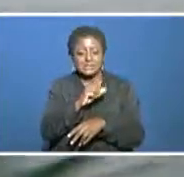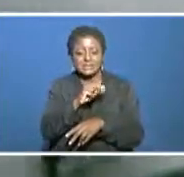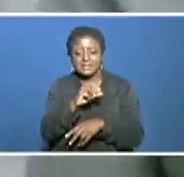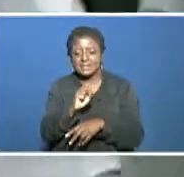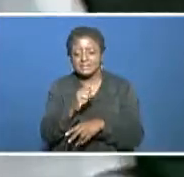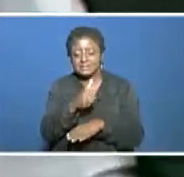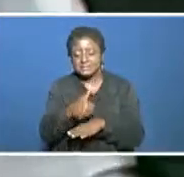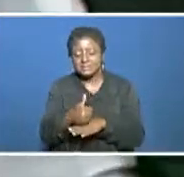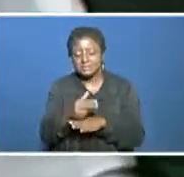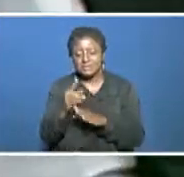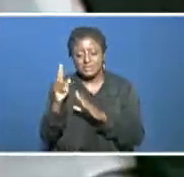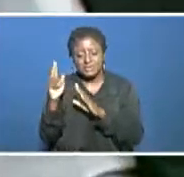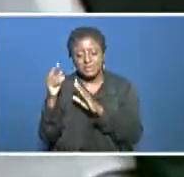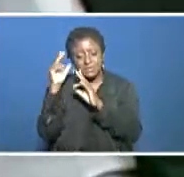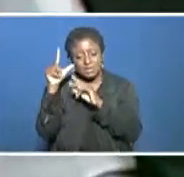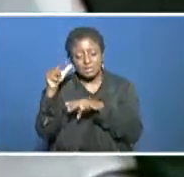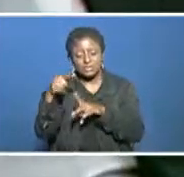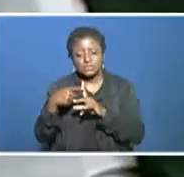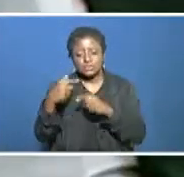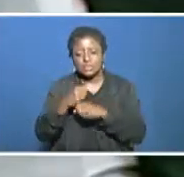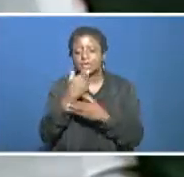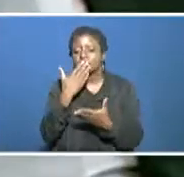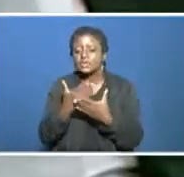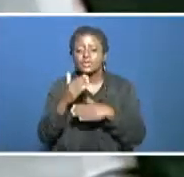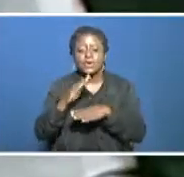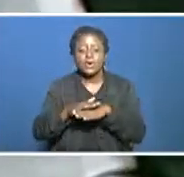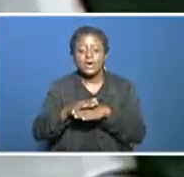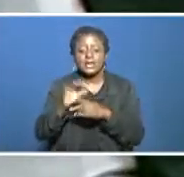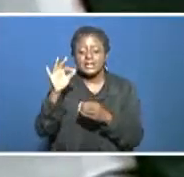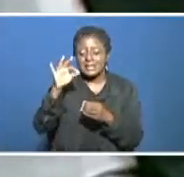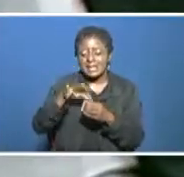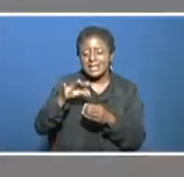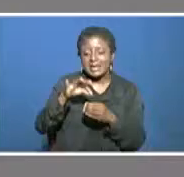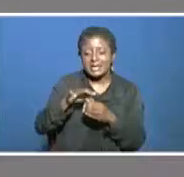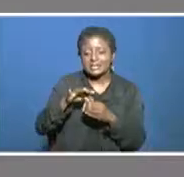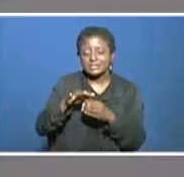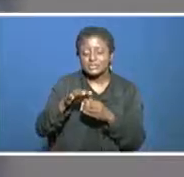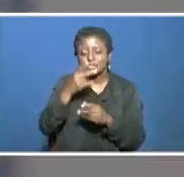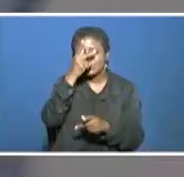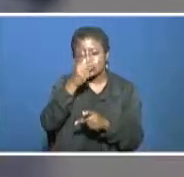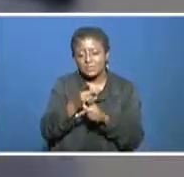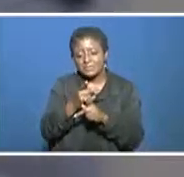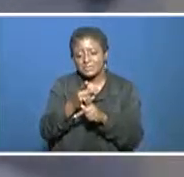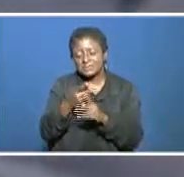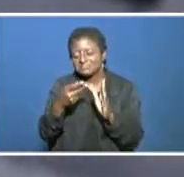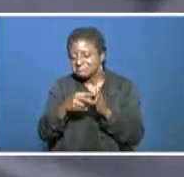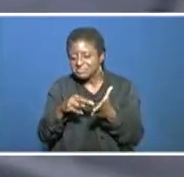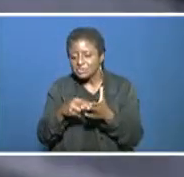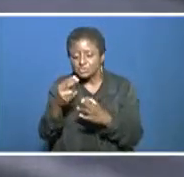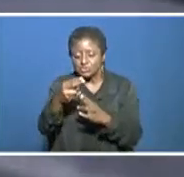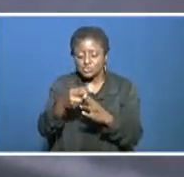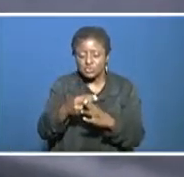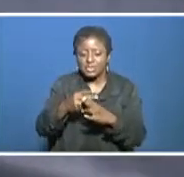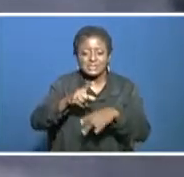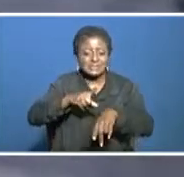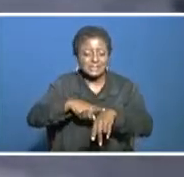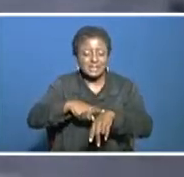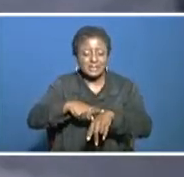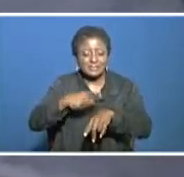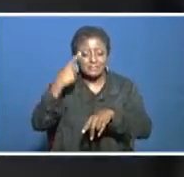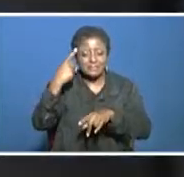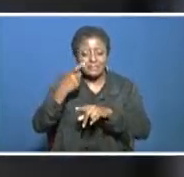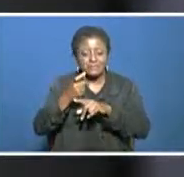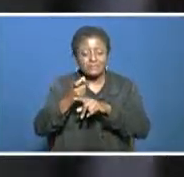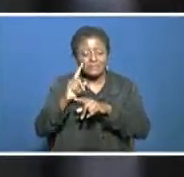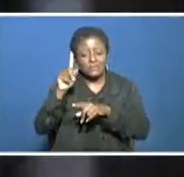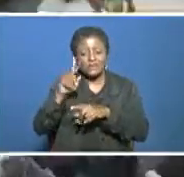administration's looking to make good on an election promise, and that's to shorten the time for the expungement of certain offenses from 2 years to